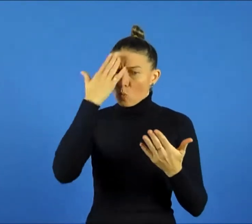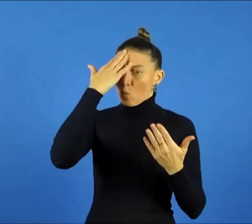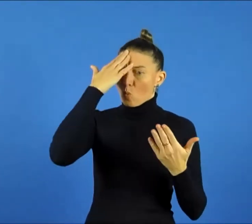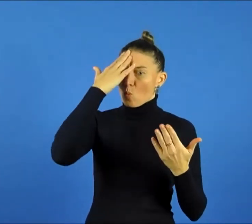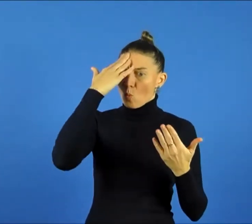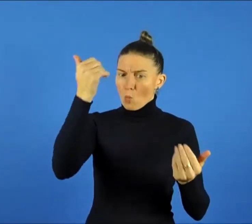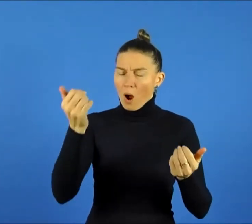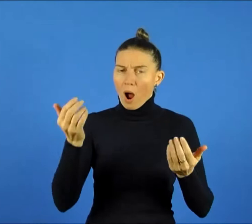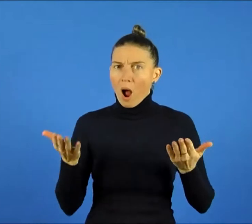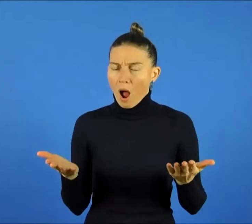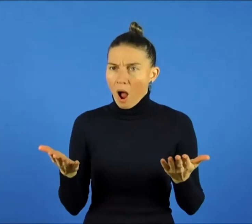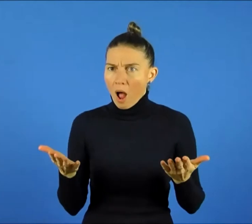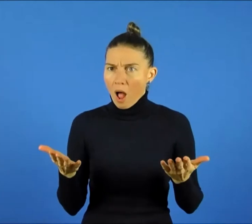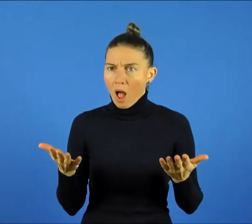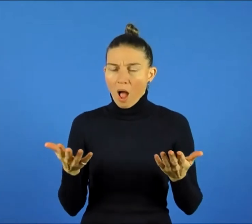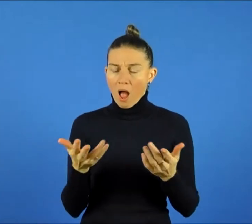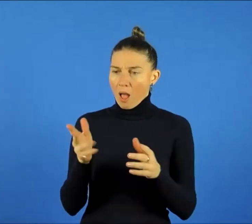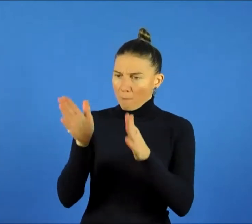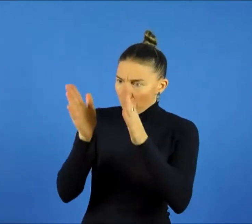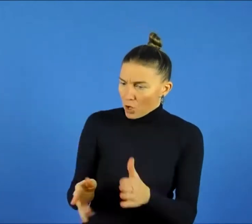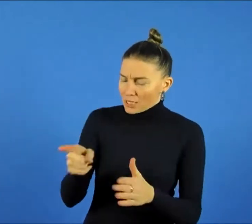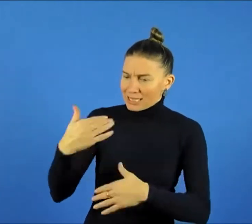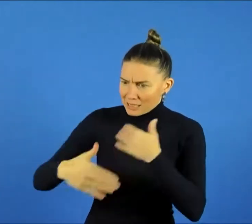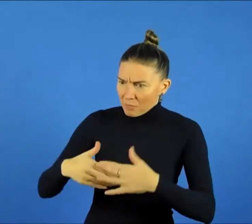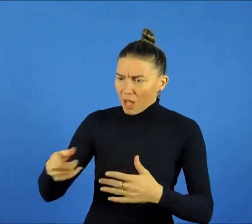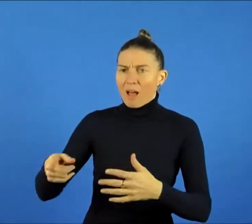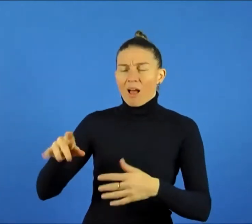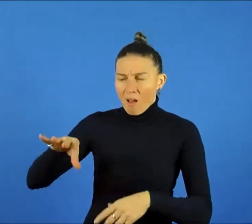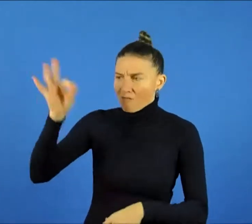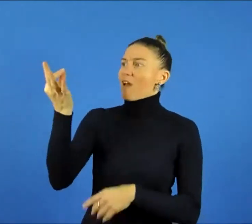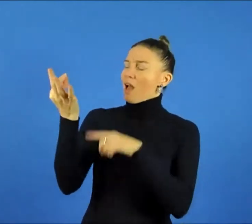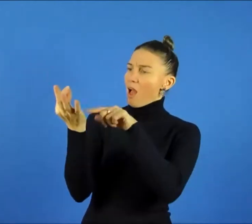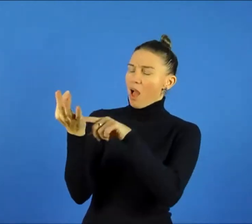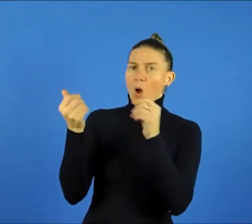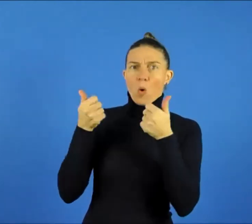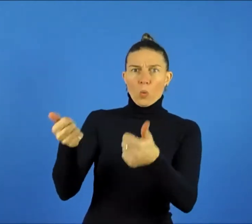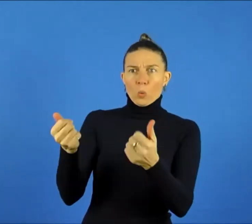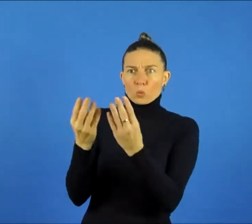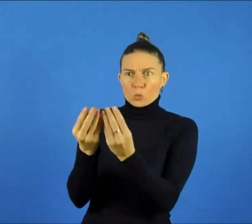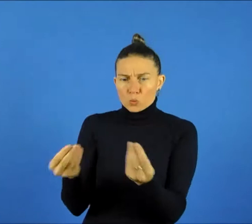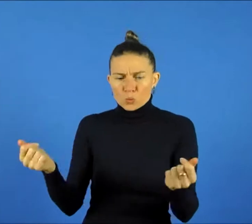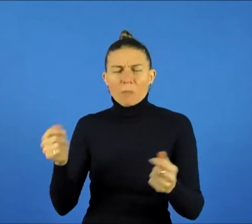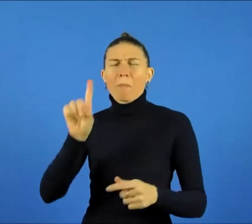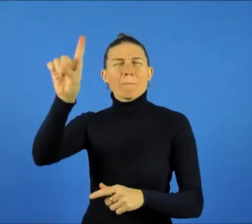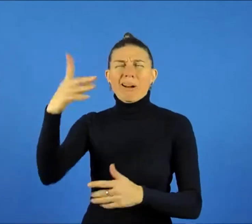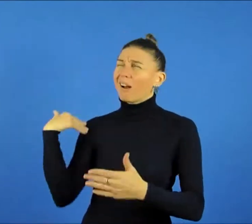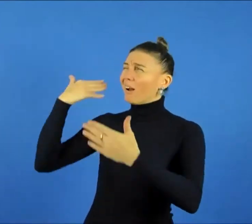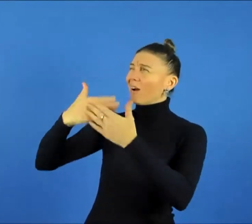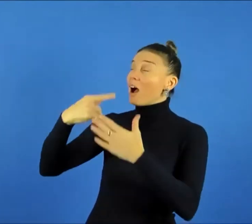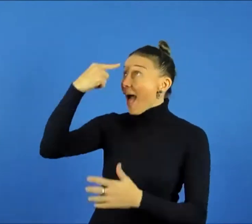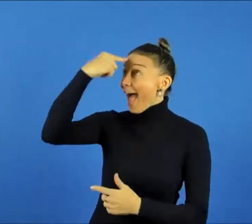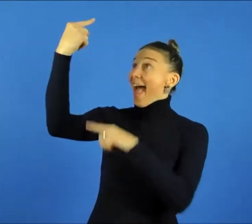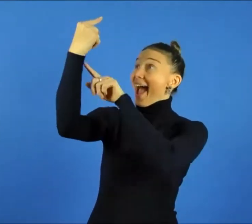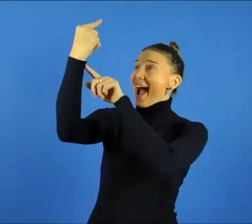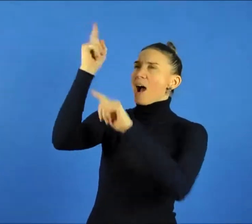improving life for persons with disabilities? So if you could share what your main challenges and also probably one